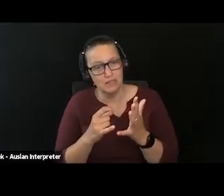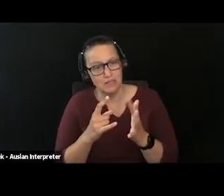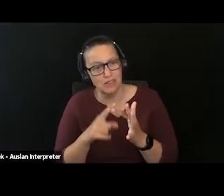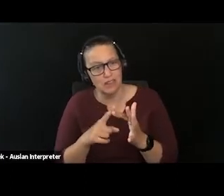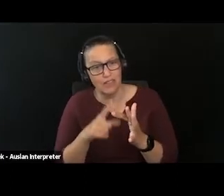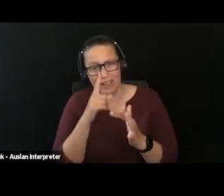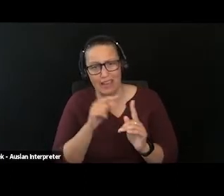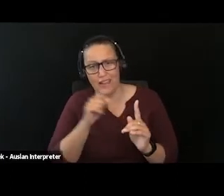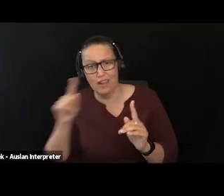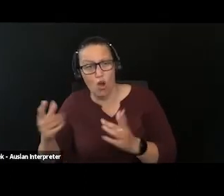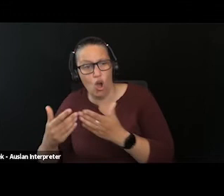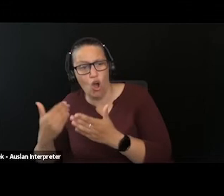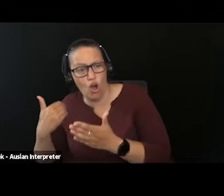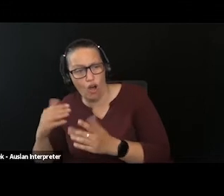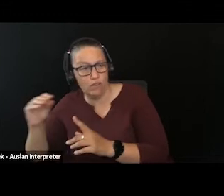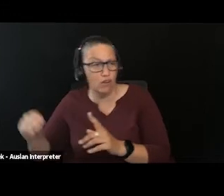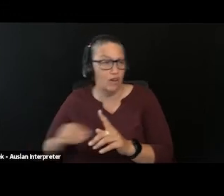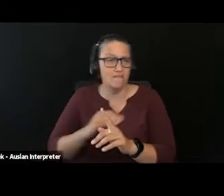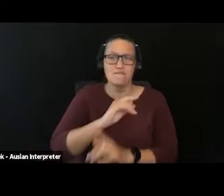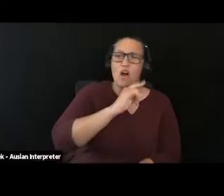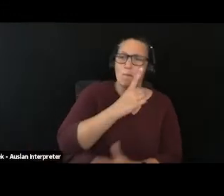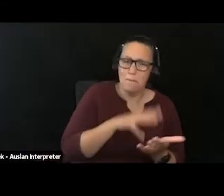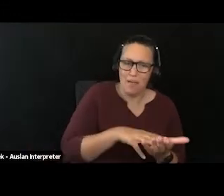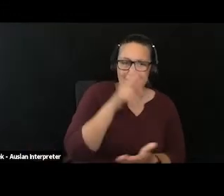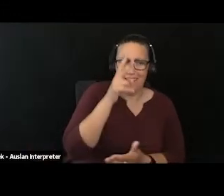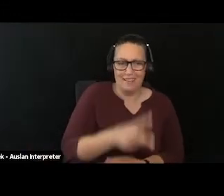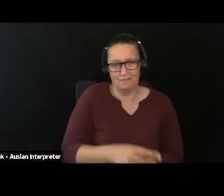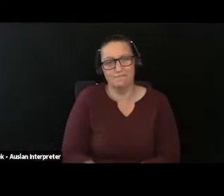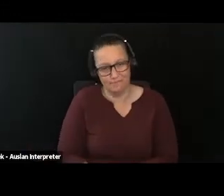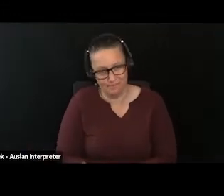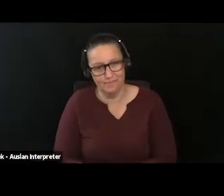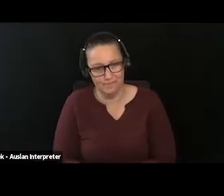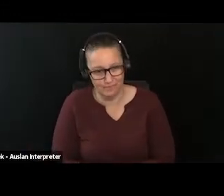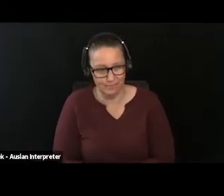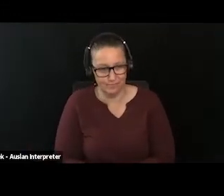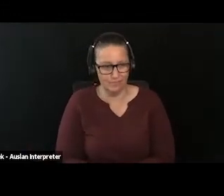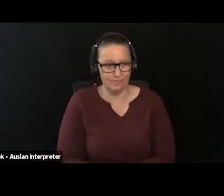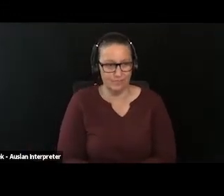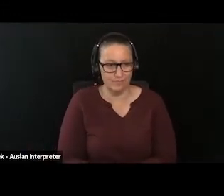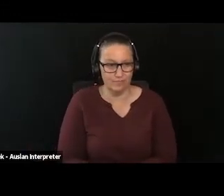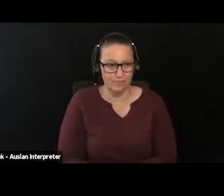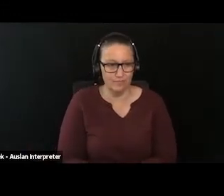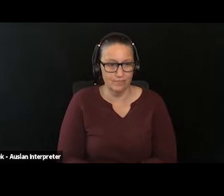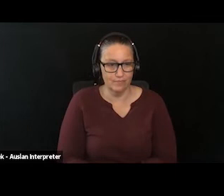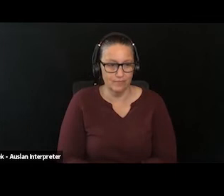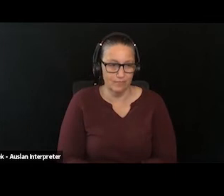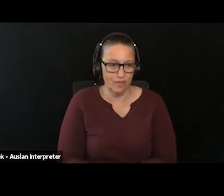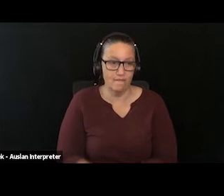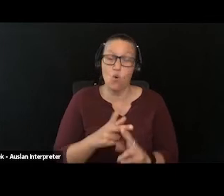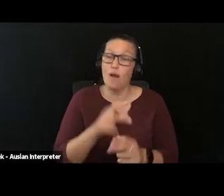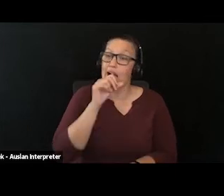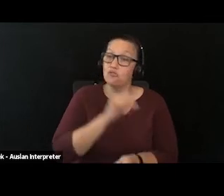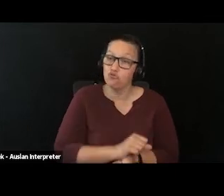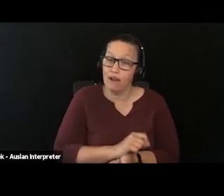can join the first month on OAT compartment again. In terms of incarceration, we described